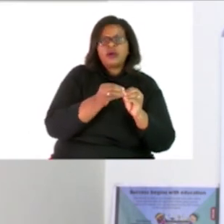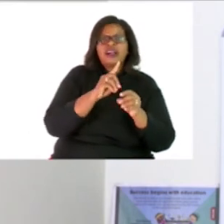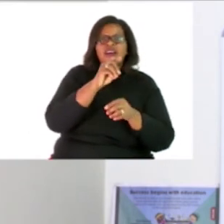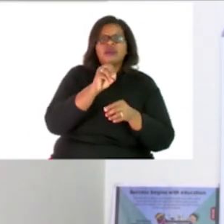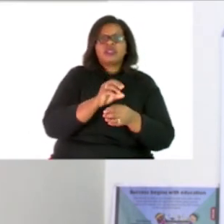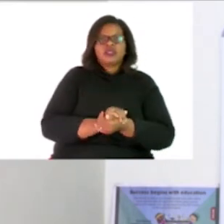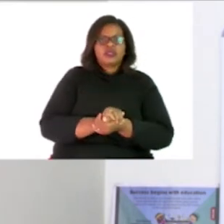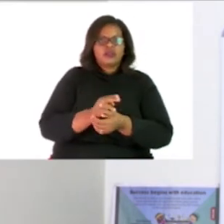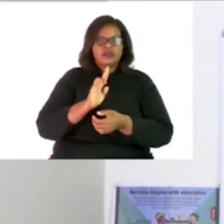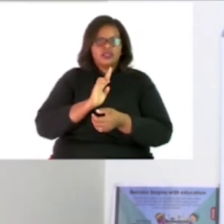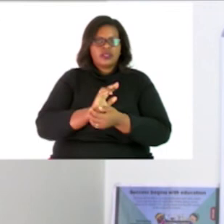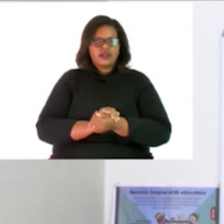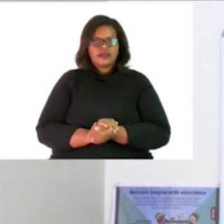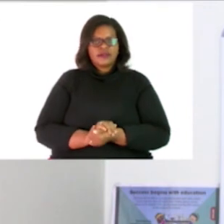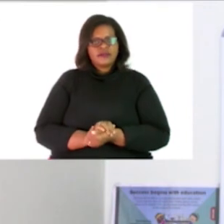So